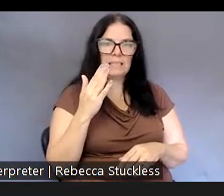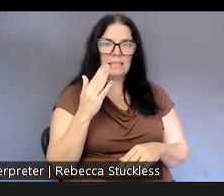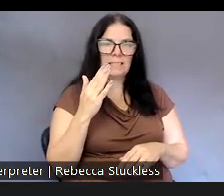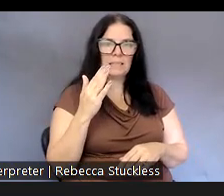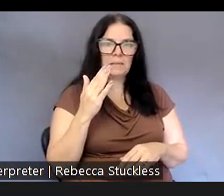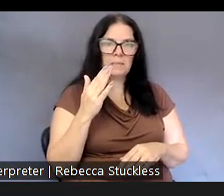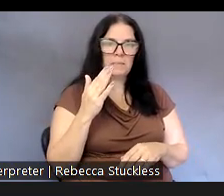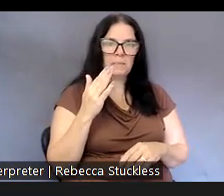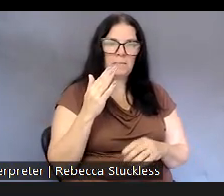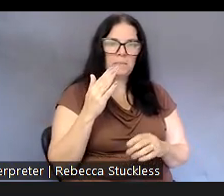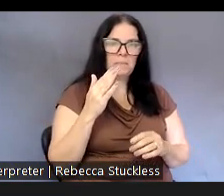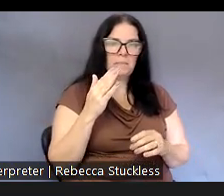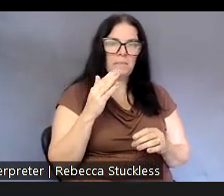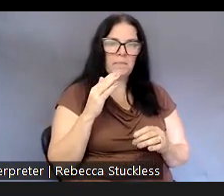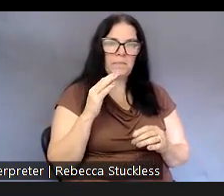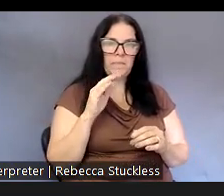microaggressions concept that